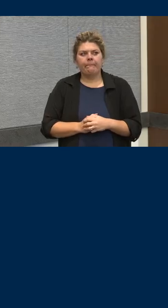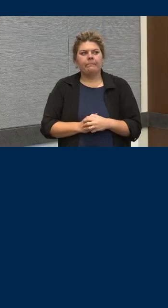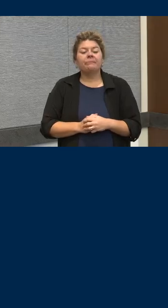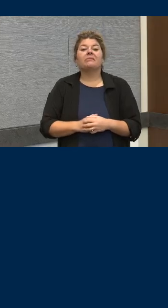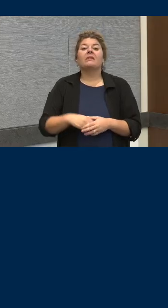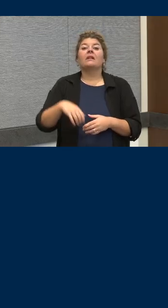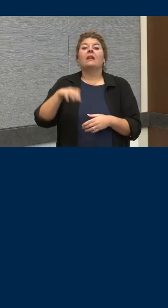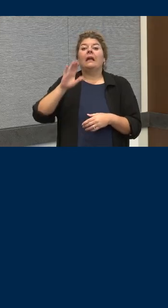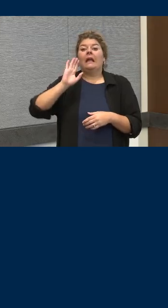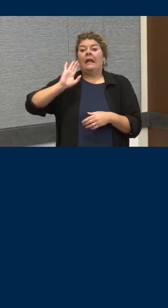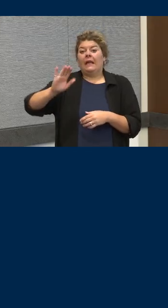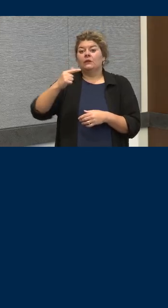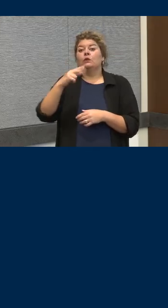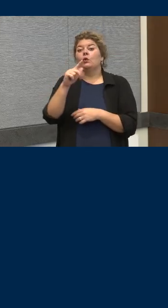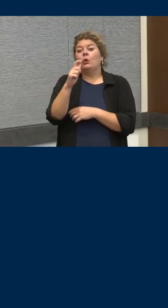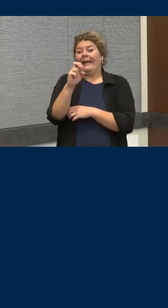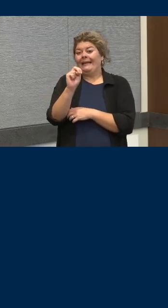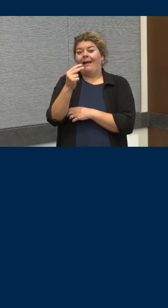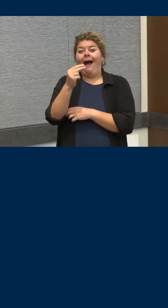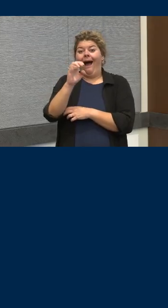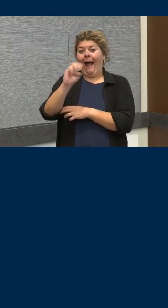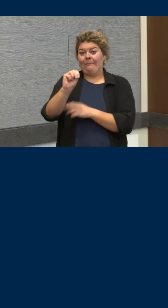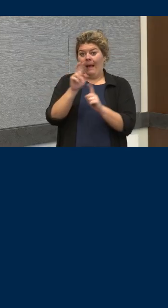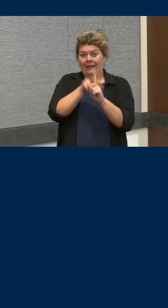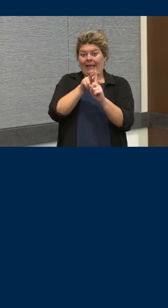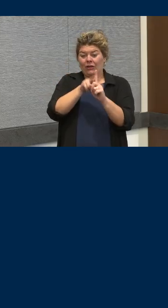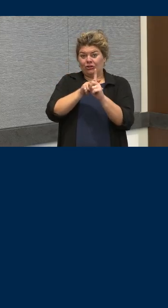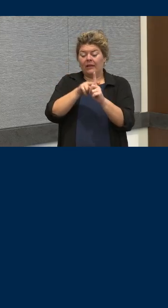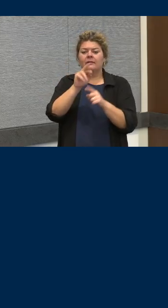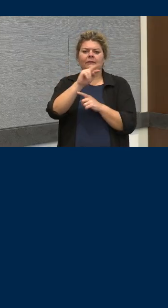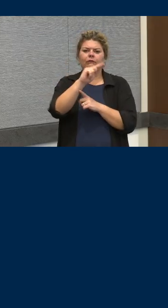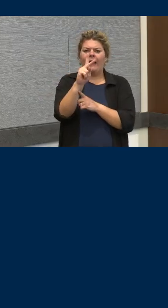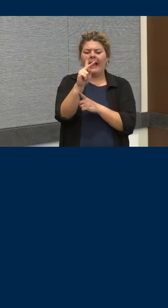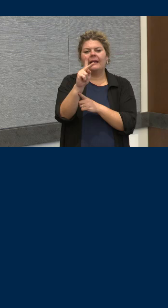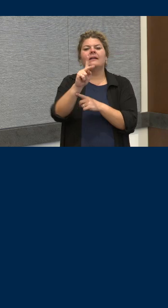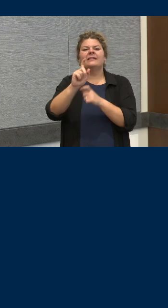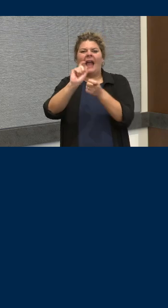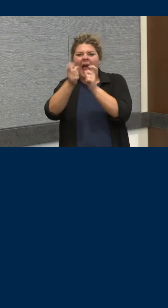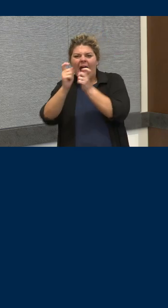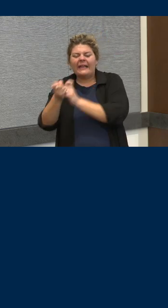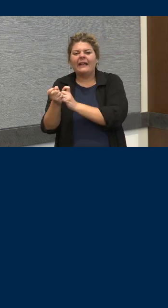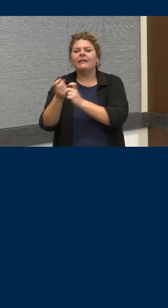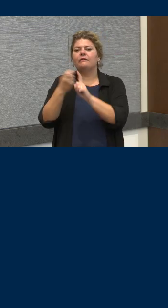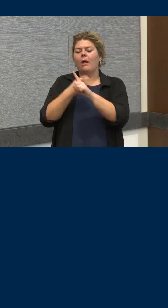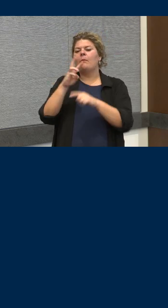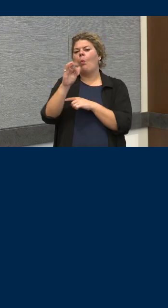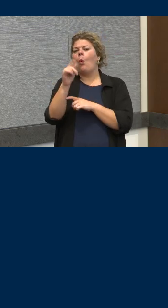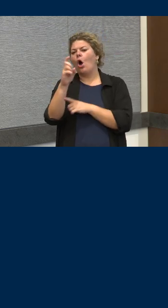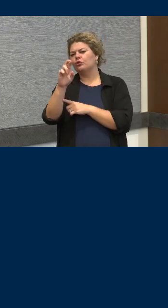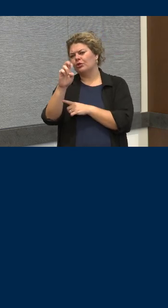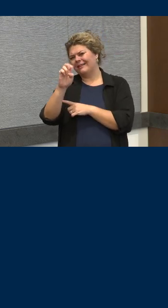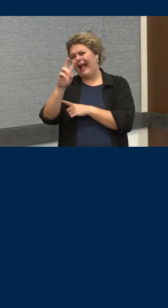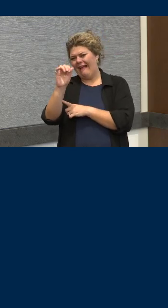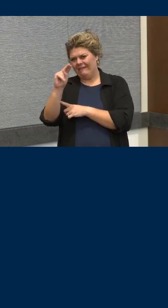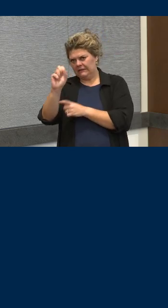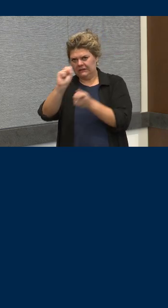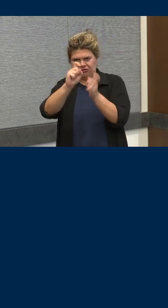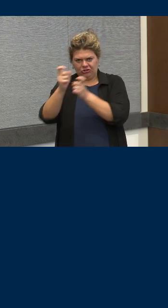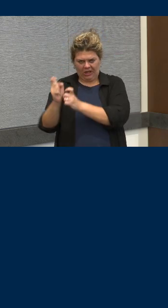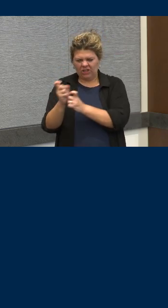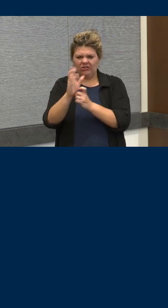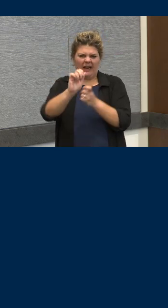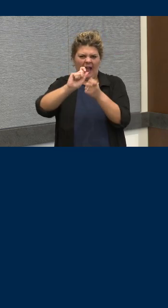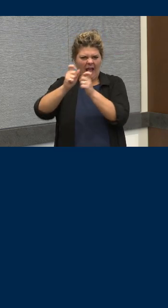In his Guggenheim application, edited and rewritten by American photographer Walter Evans,